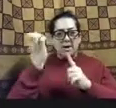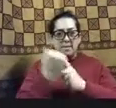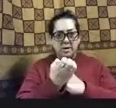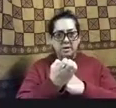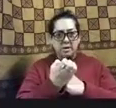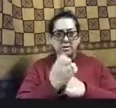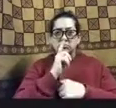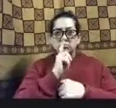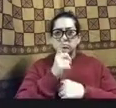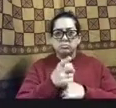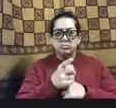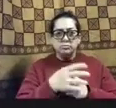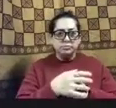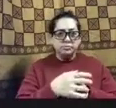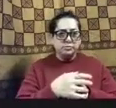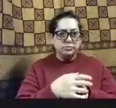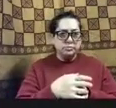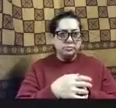Sure.